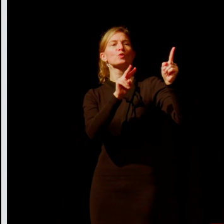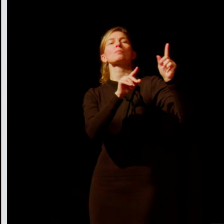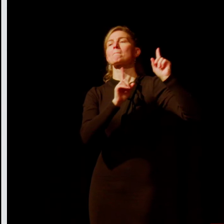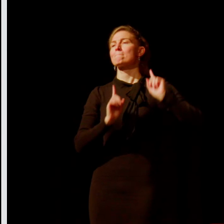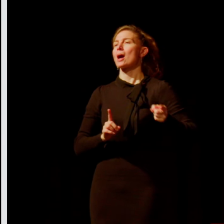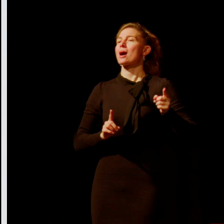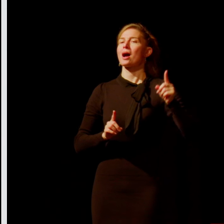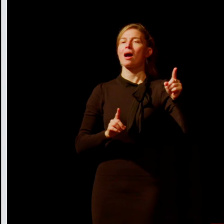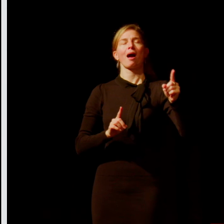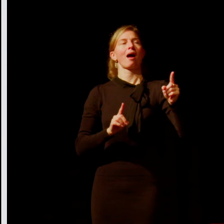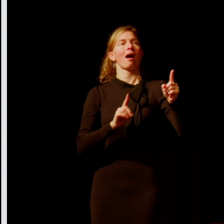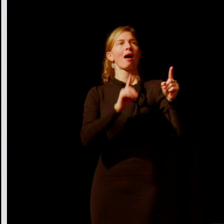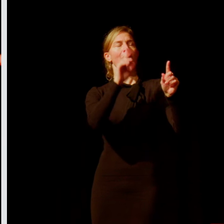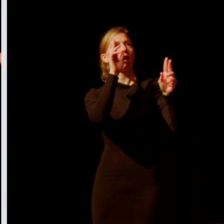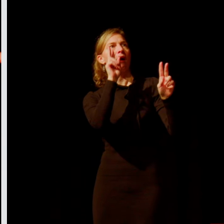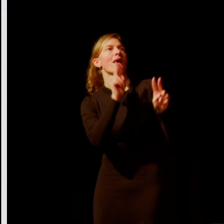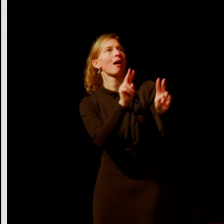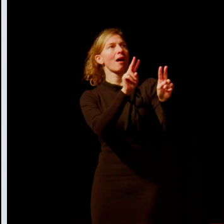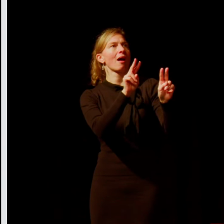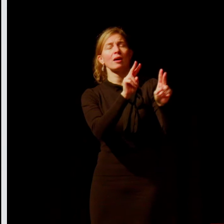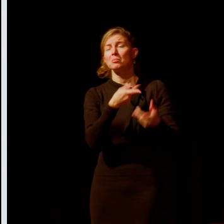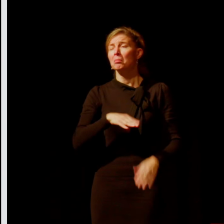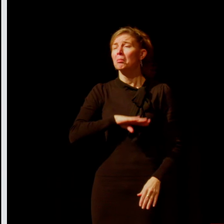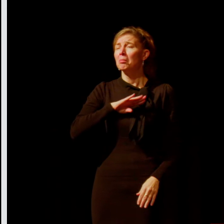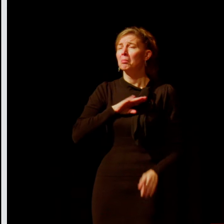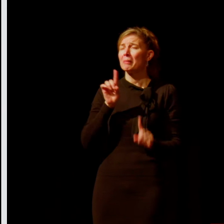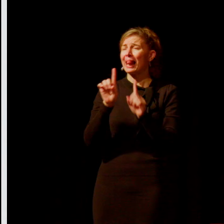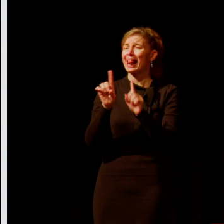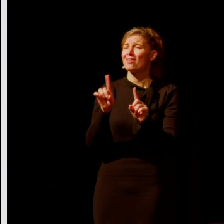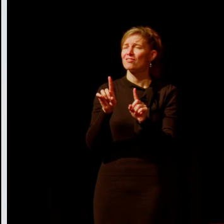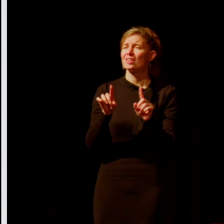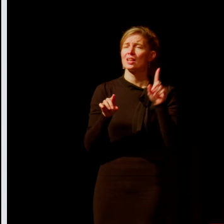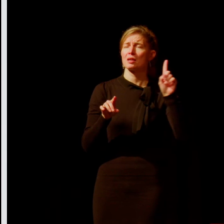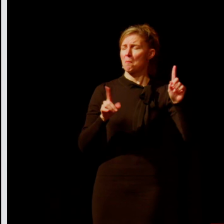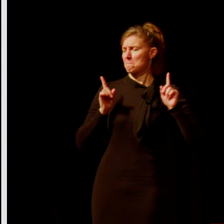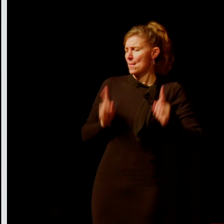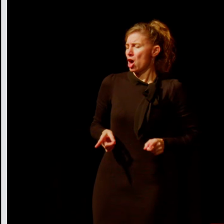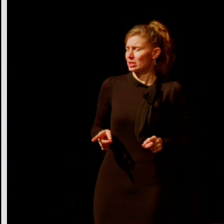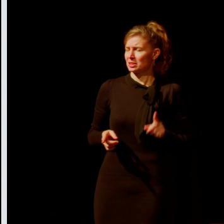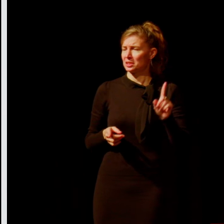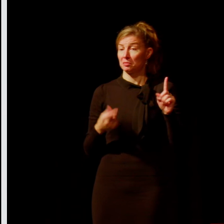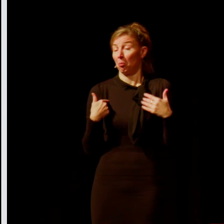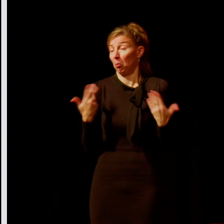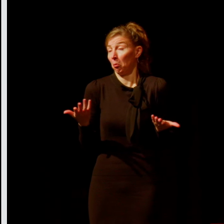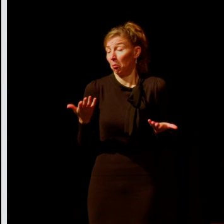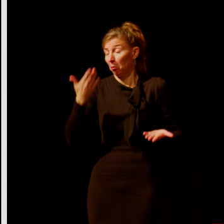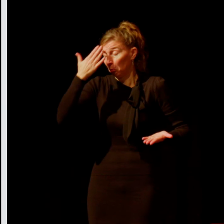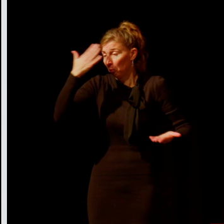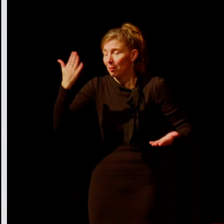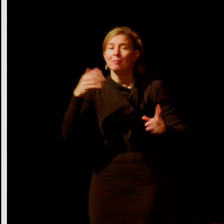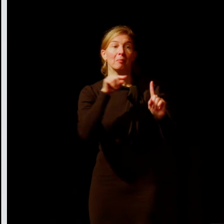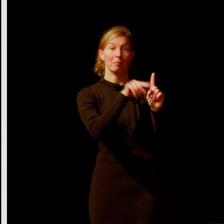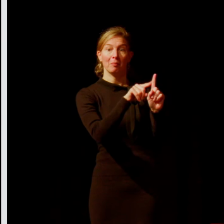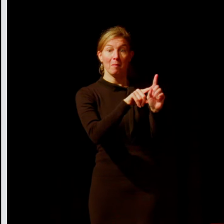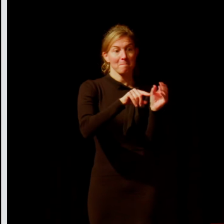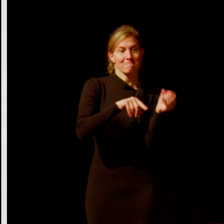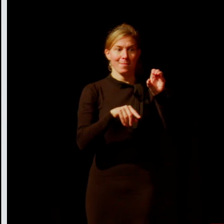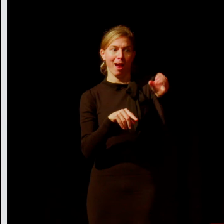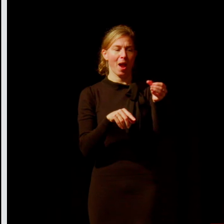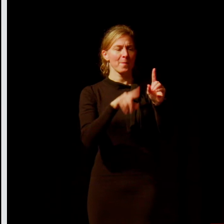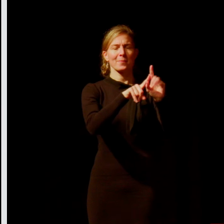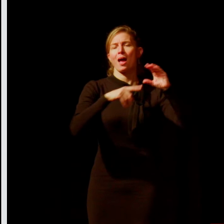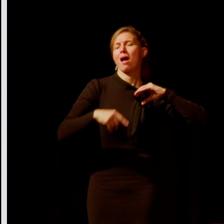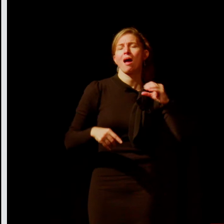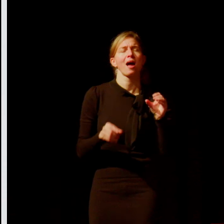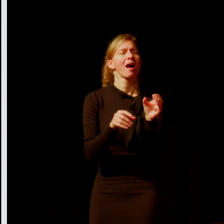You see, at 11, I didn't exactly know what a boss was, but Barbie did. So I looked at her, held her